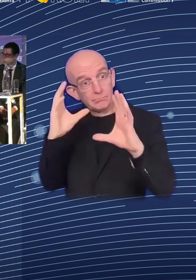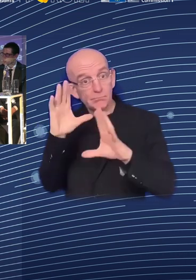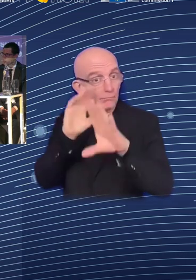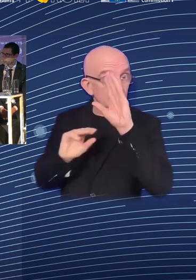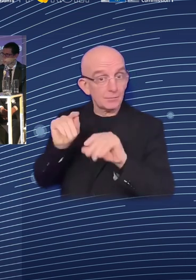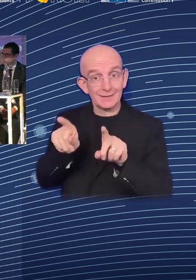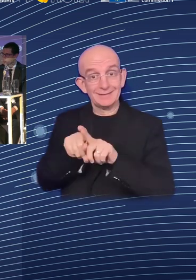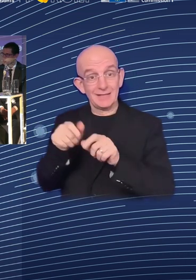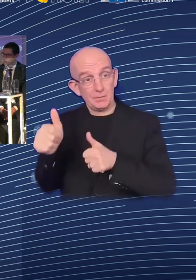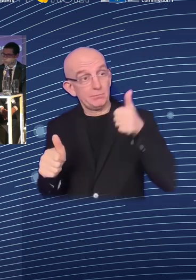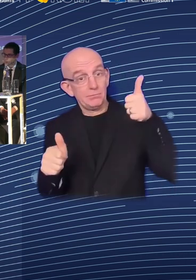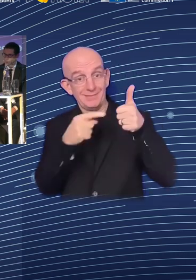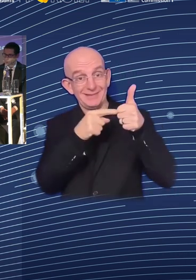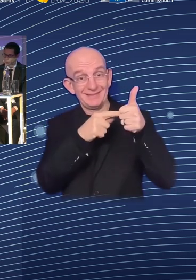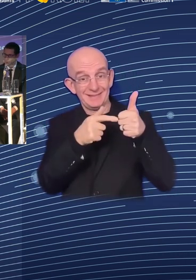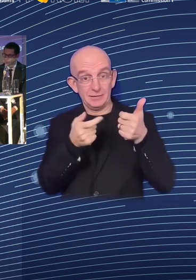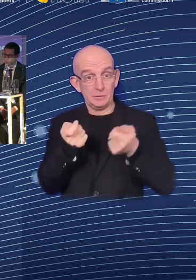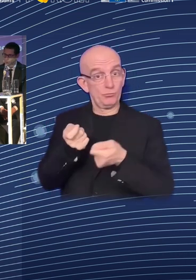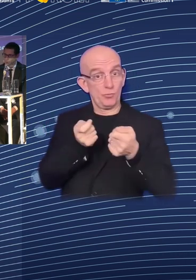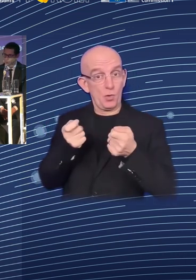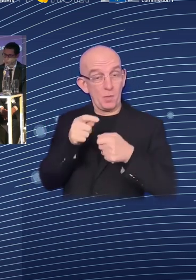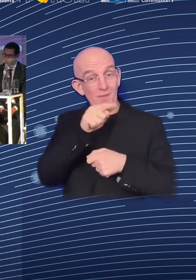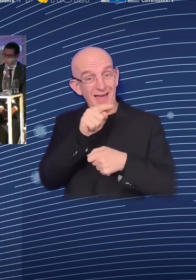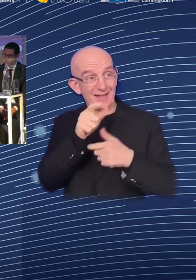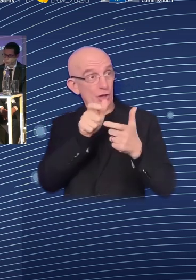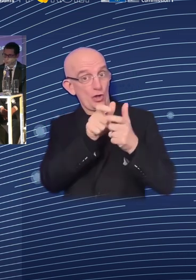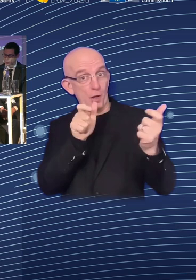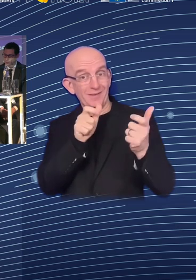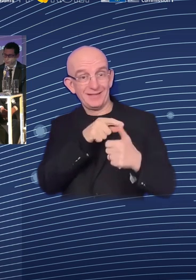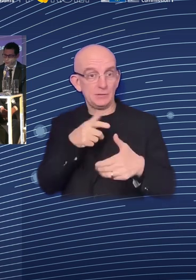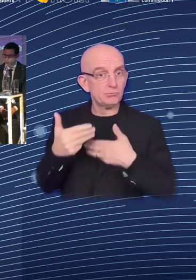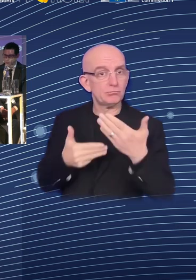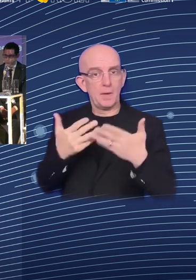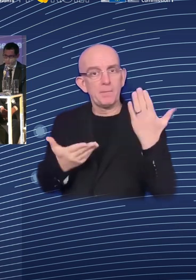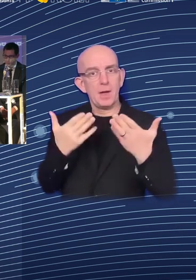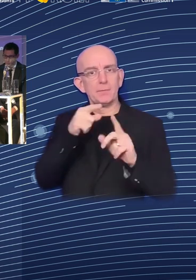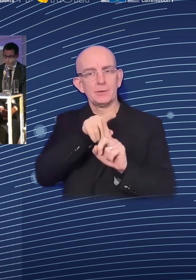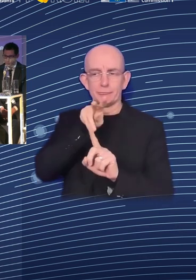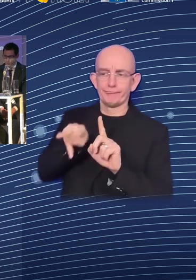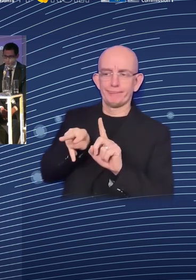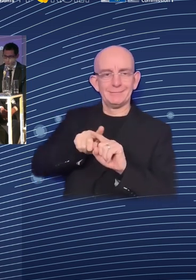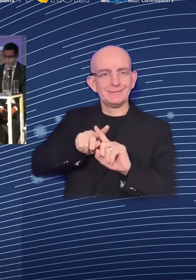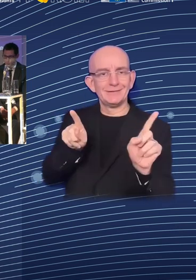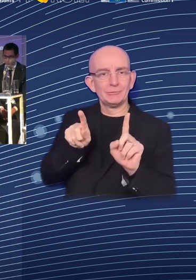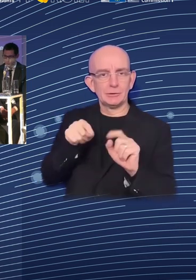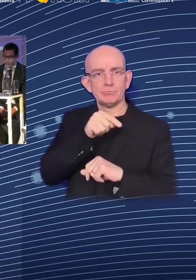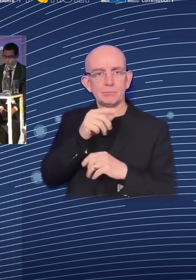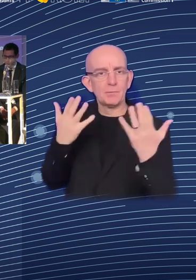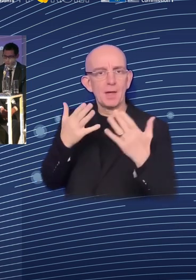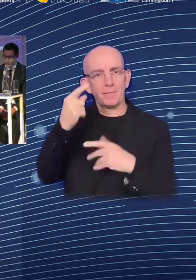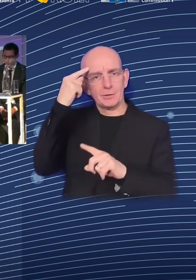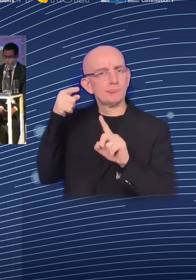different objectives. Who should learn what? Or maybe they have absolutely no idea what my employees